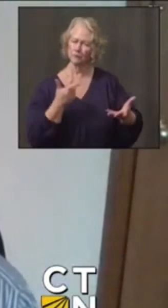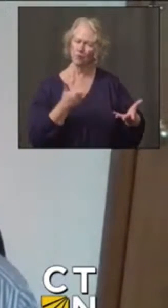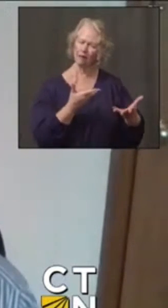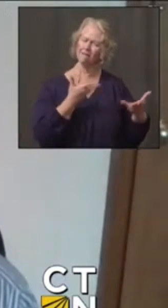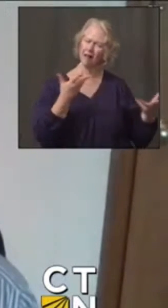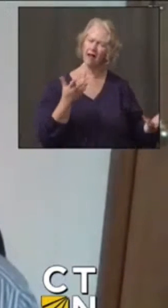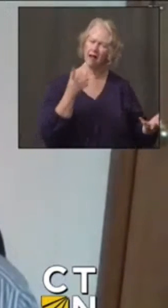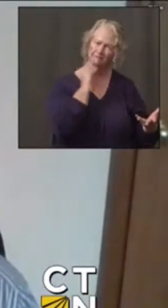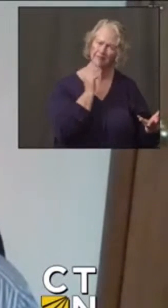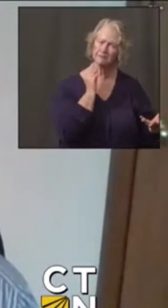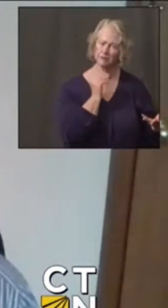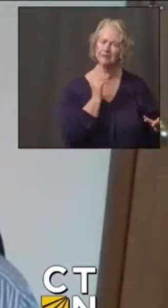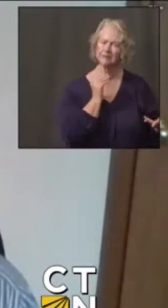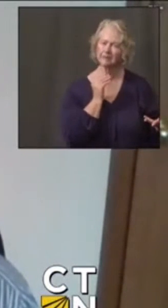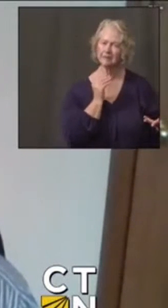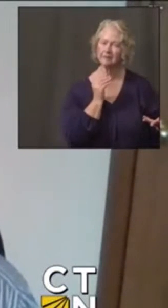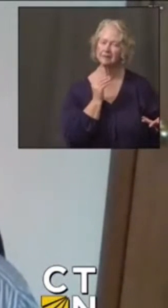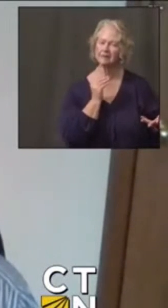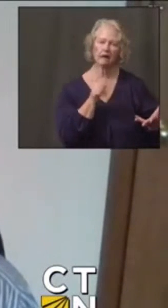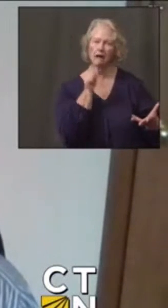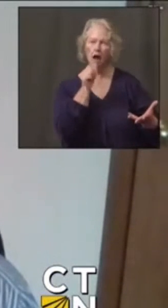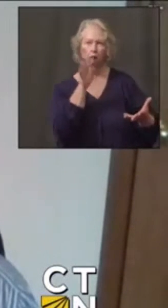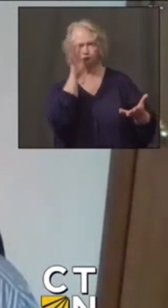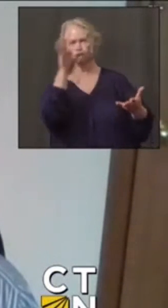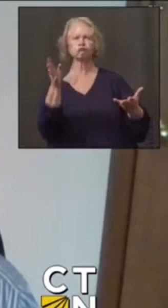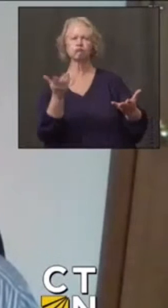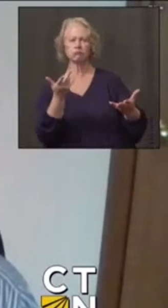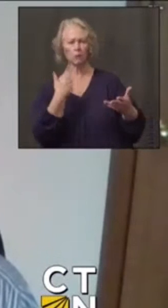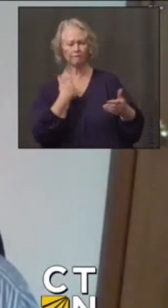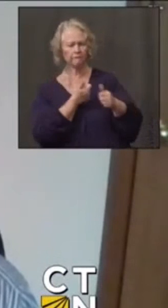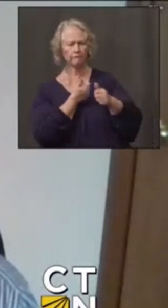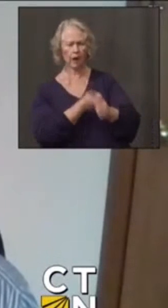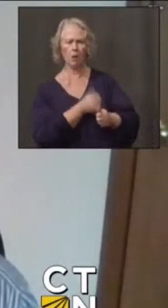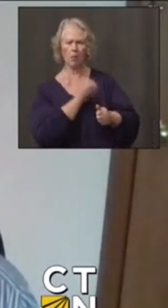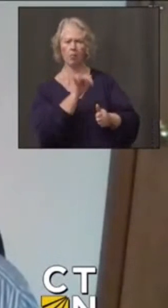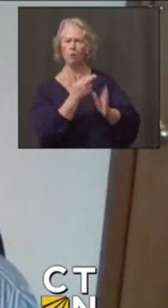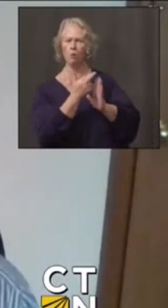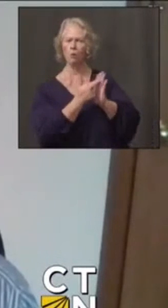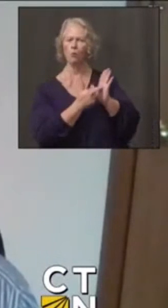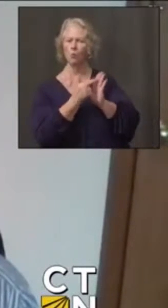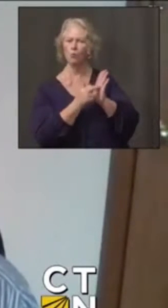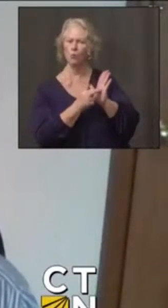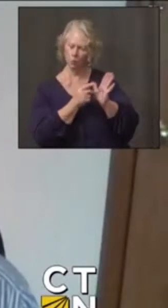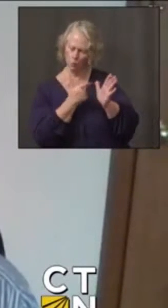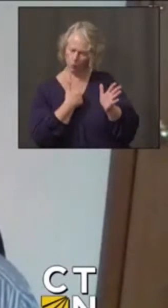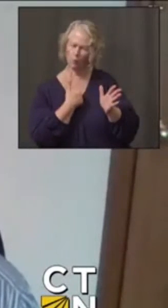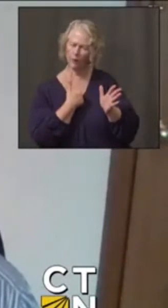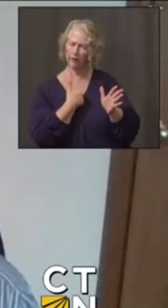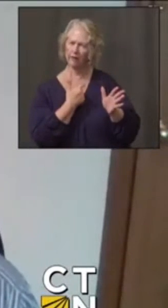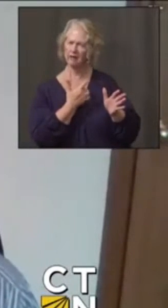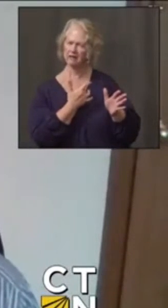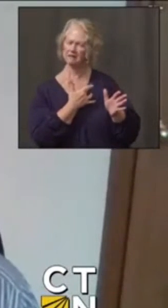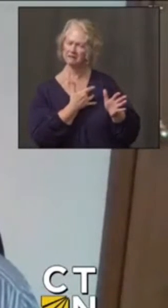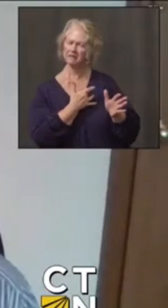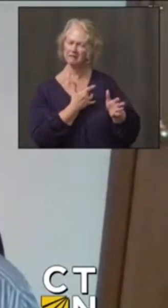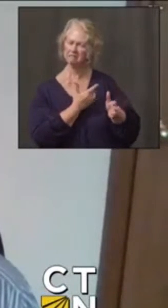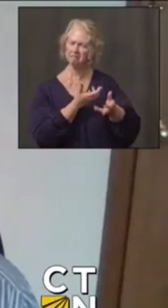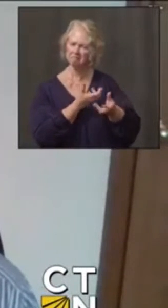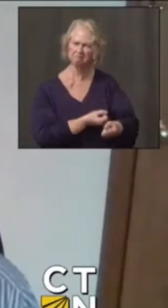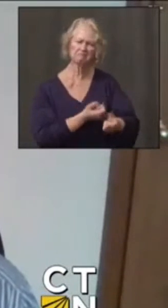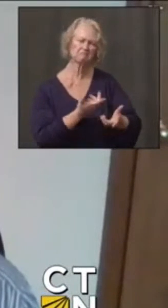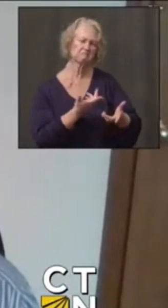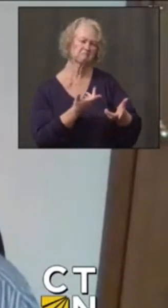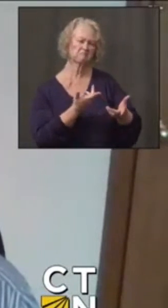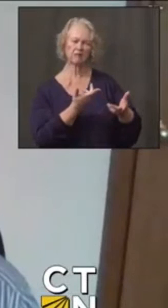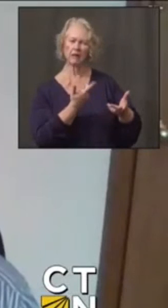for this type of work. And all of that has been applied, and every I dotted and every